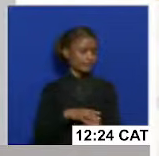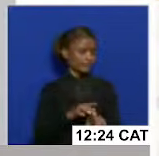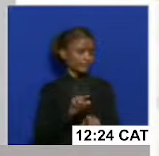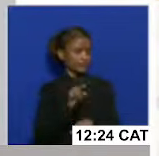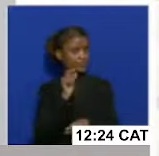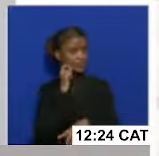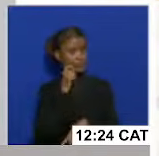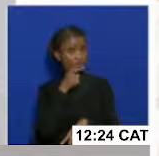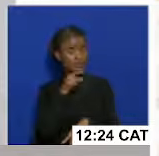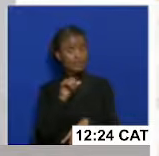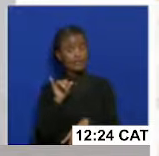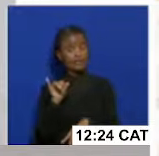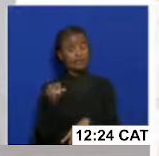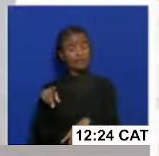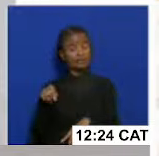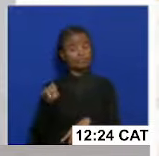Magagula?